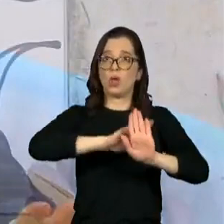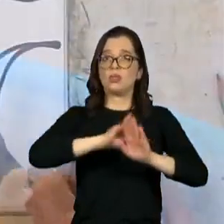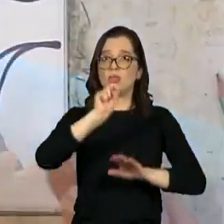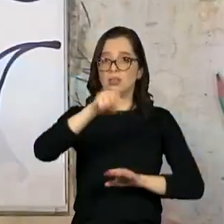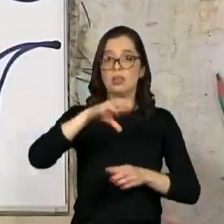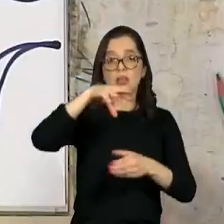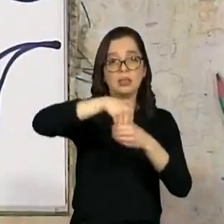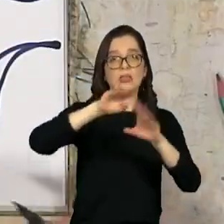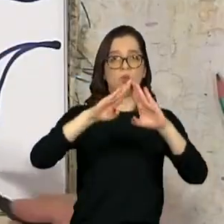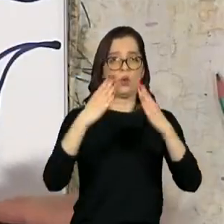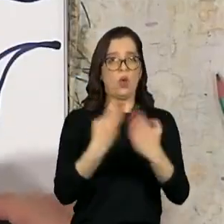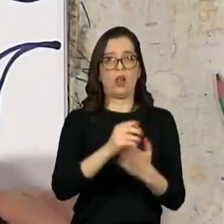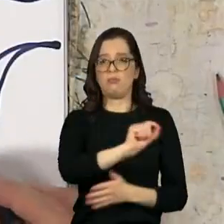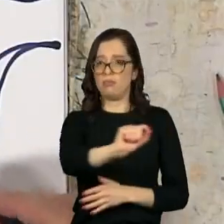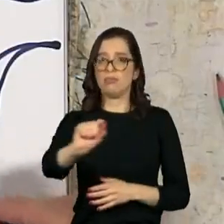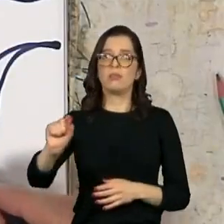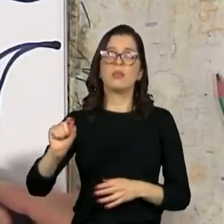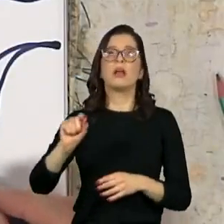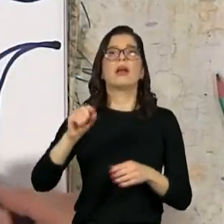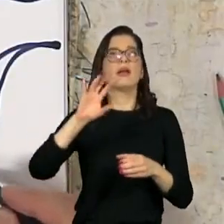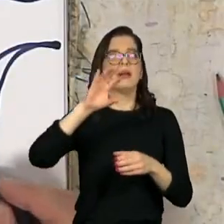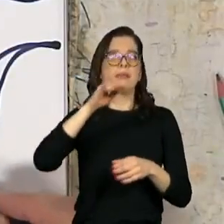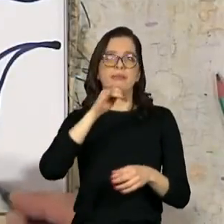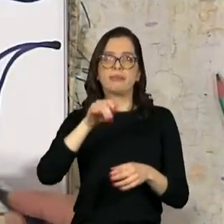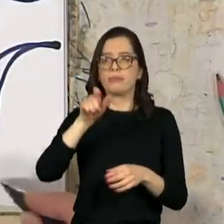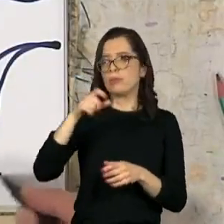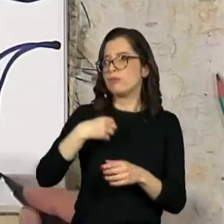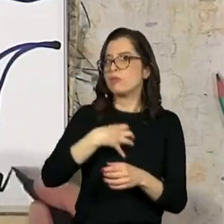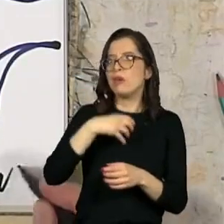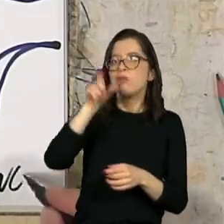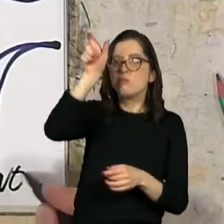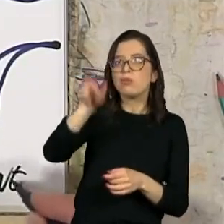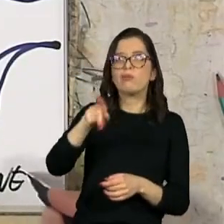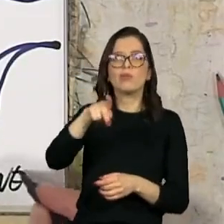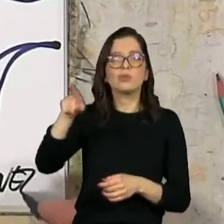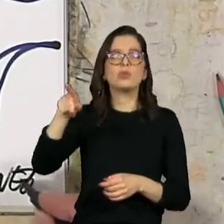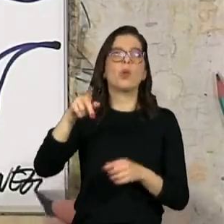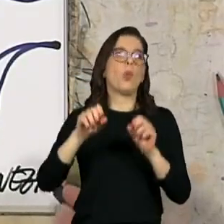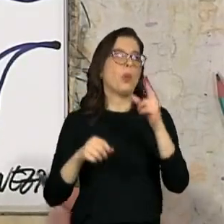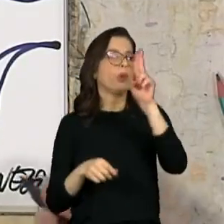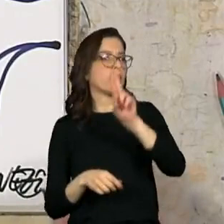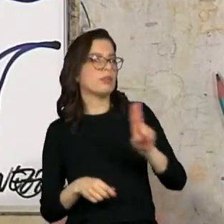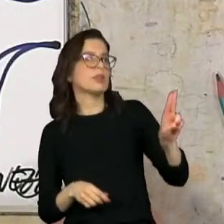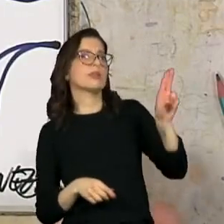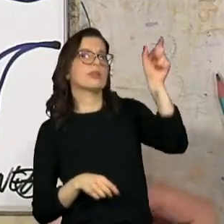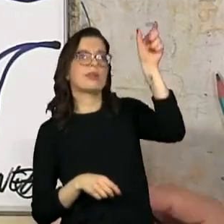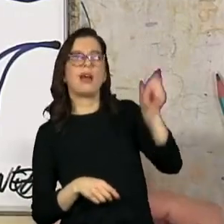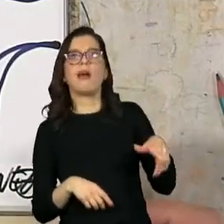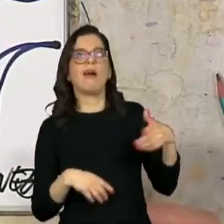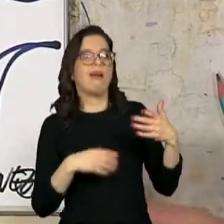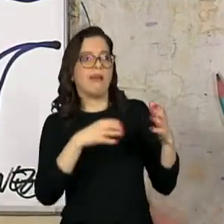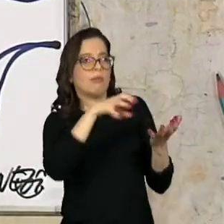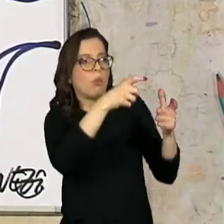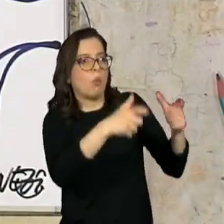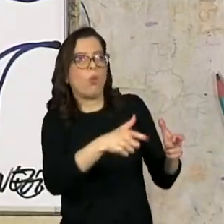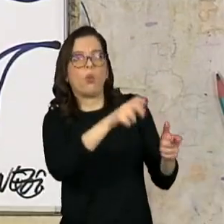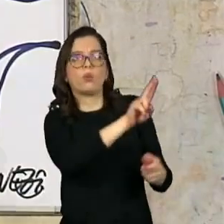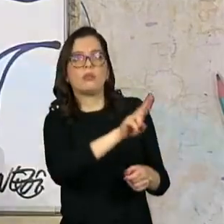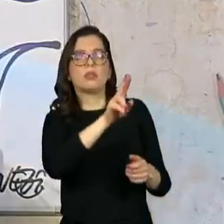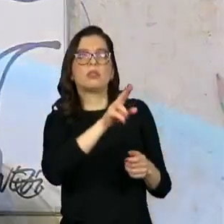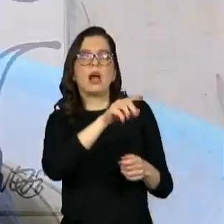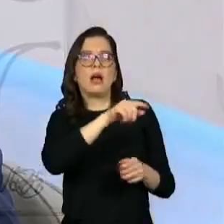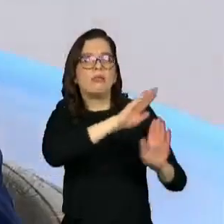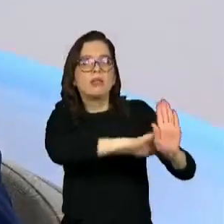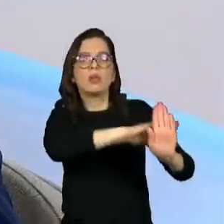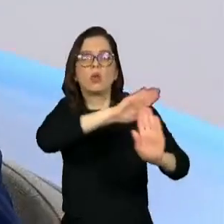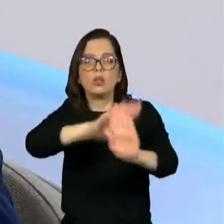have ideology in the schools in the sense of the professor or the university